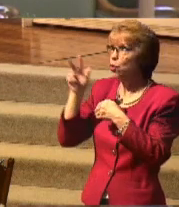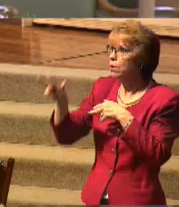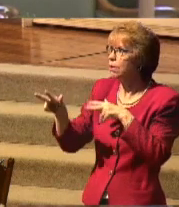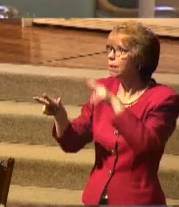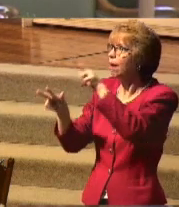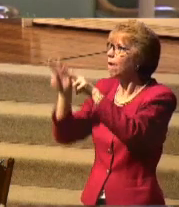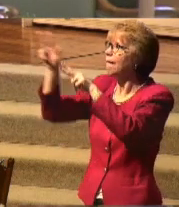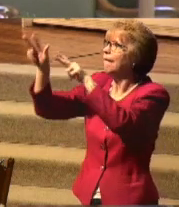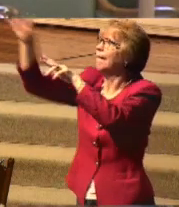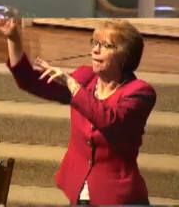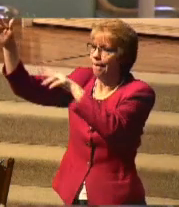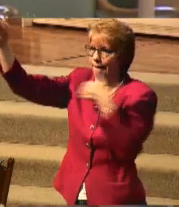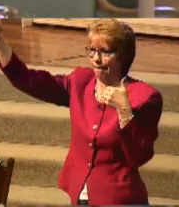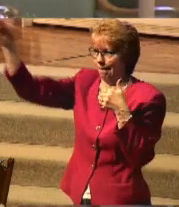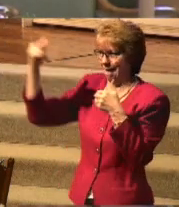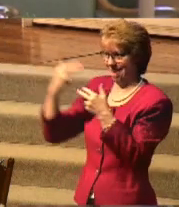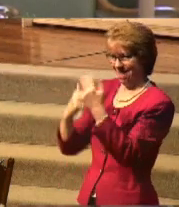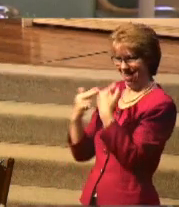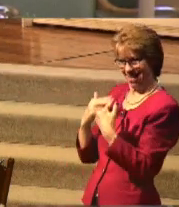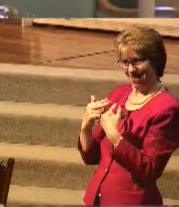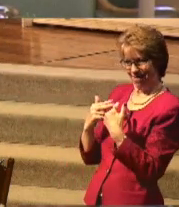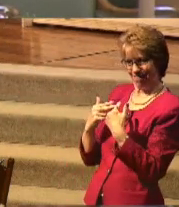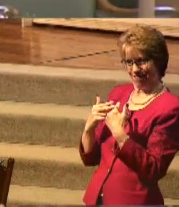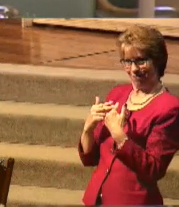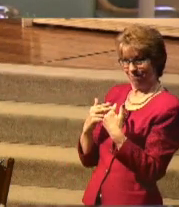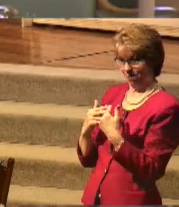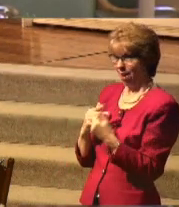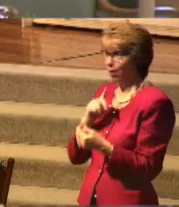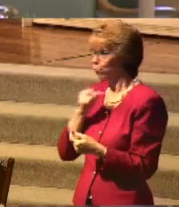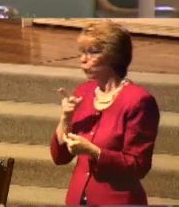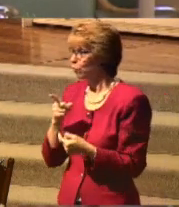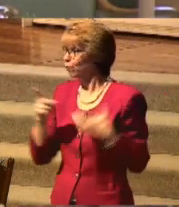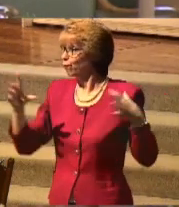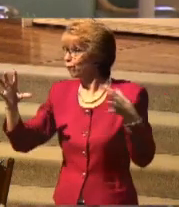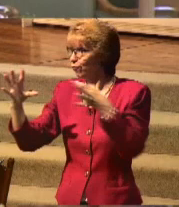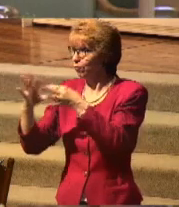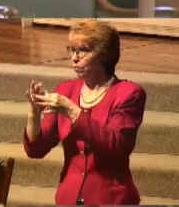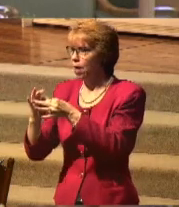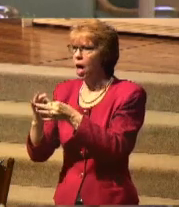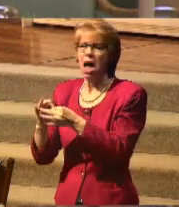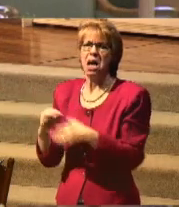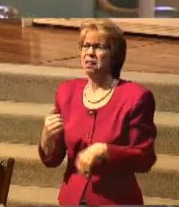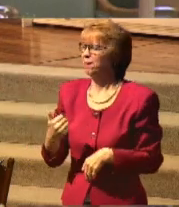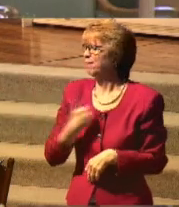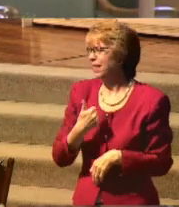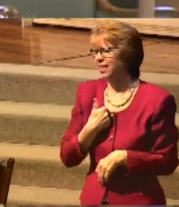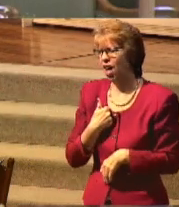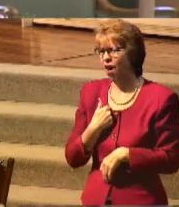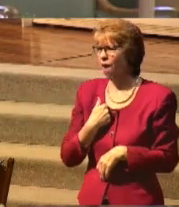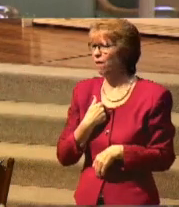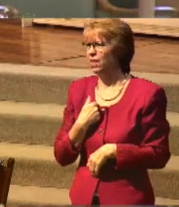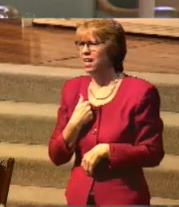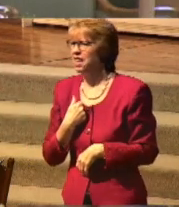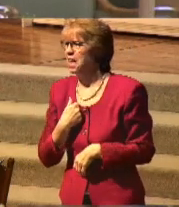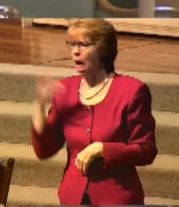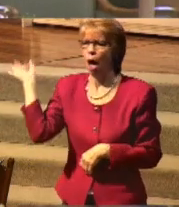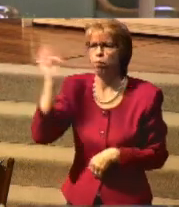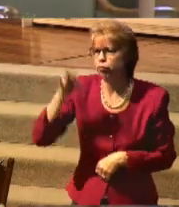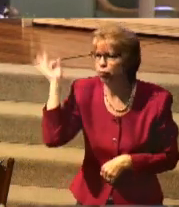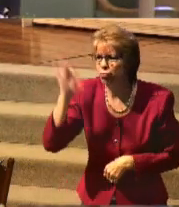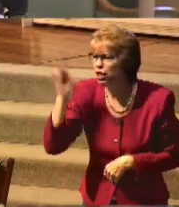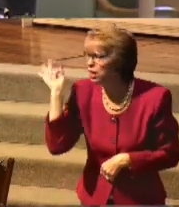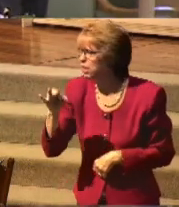you. It's that kind of a thing. Now, I'm not preaching some health and wealth and Cadillac